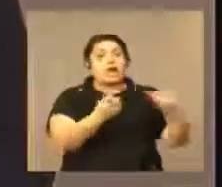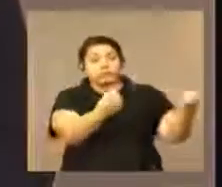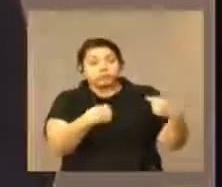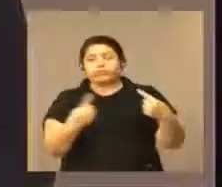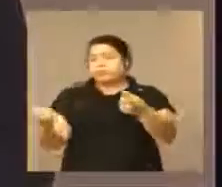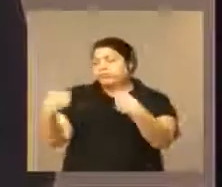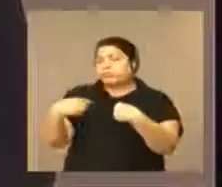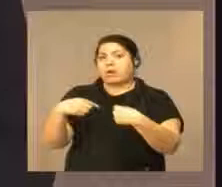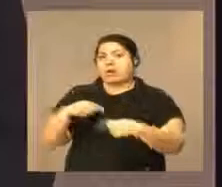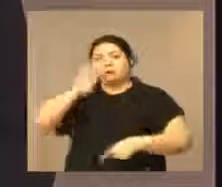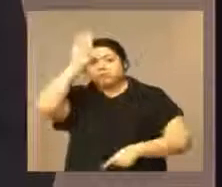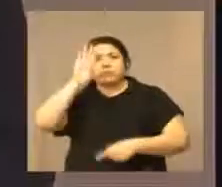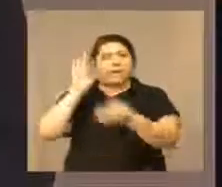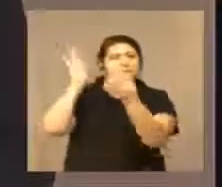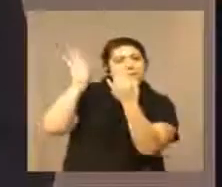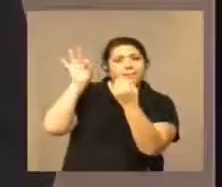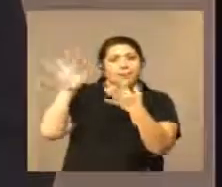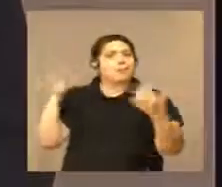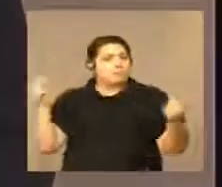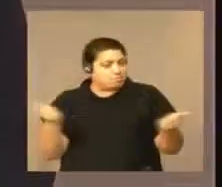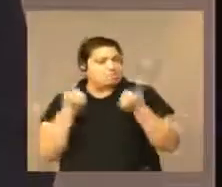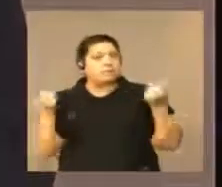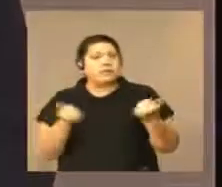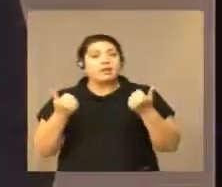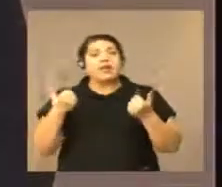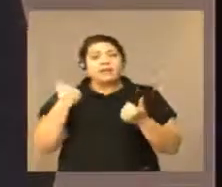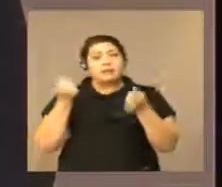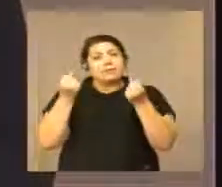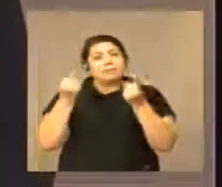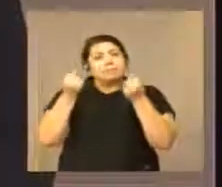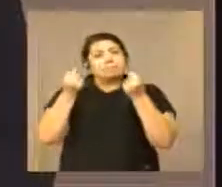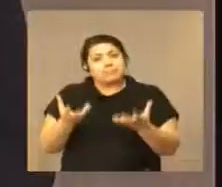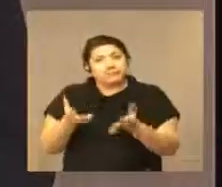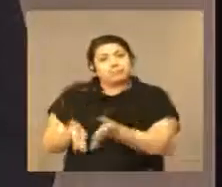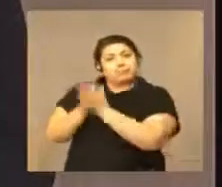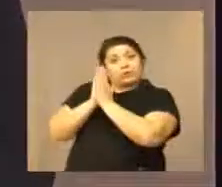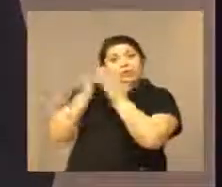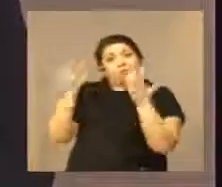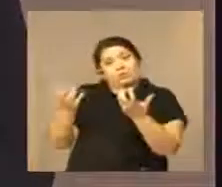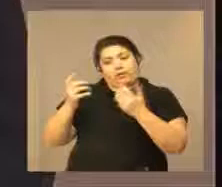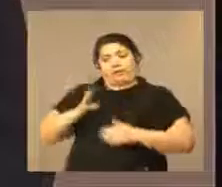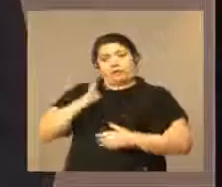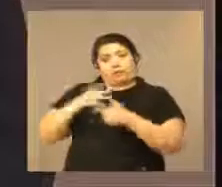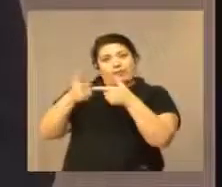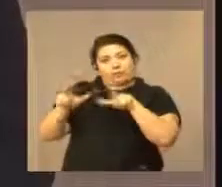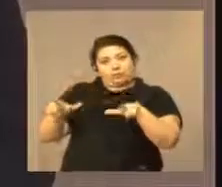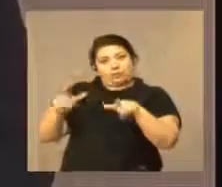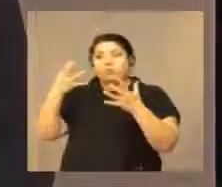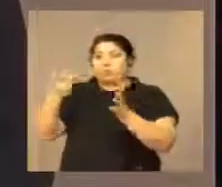participate. There's been lots of calls for official language